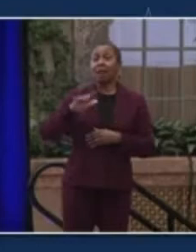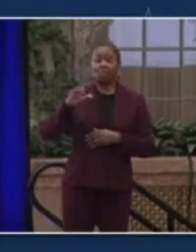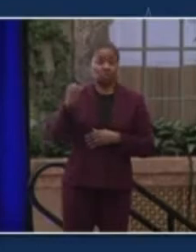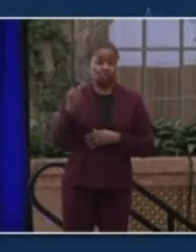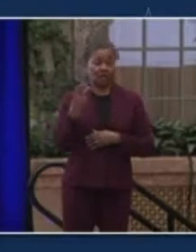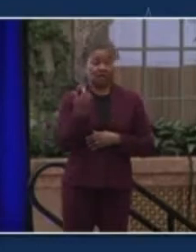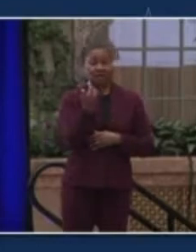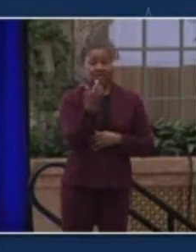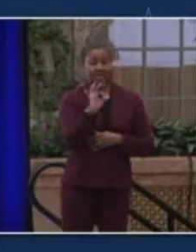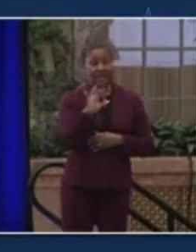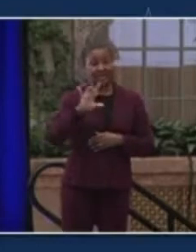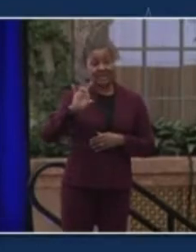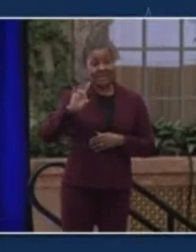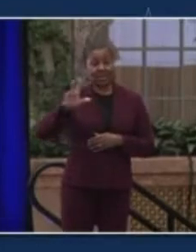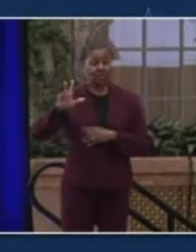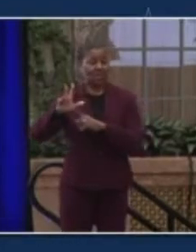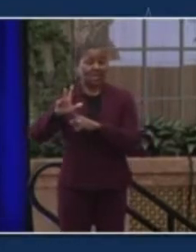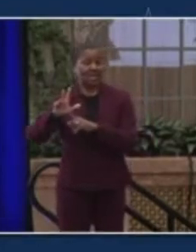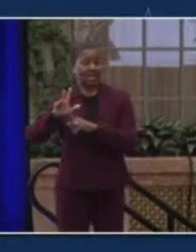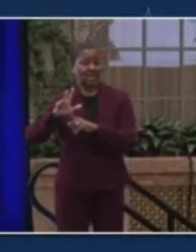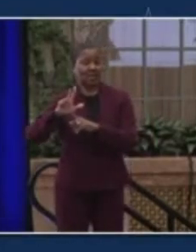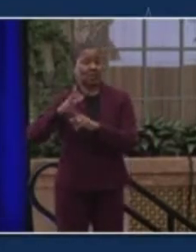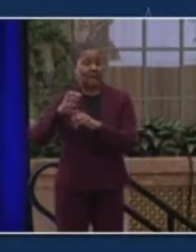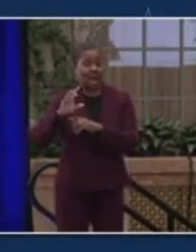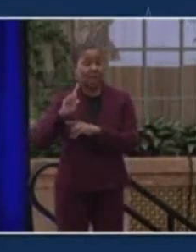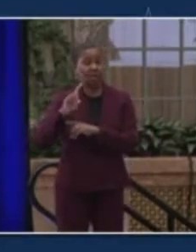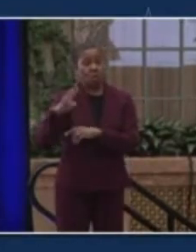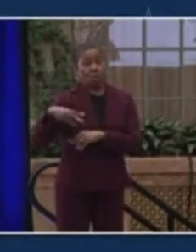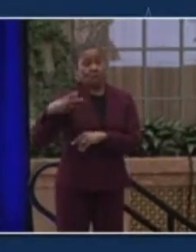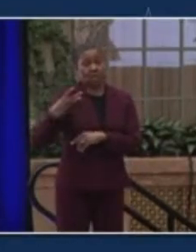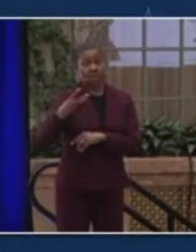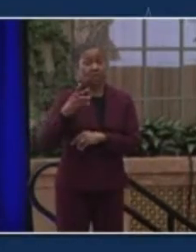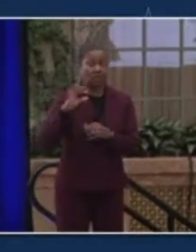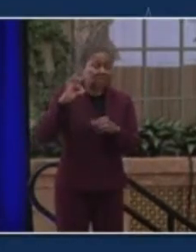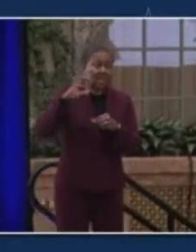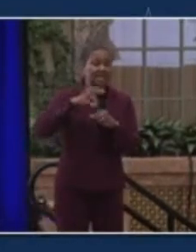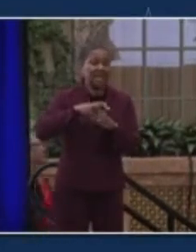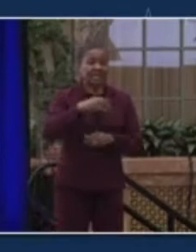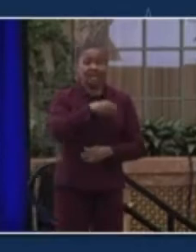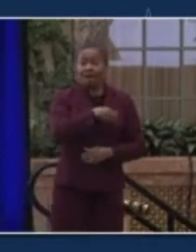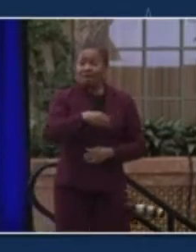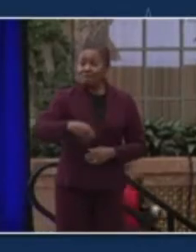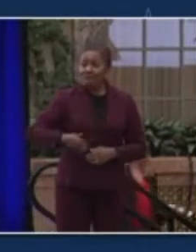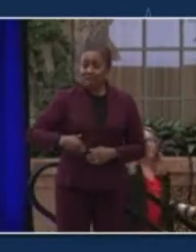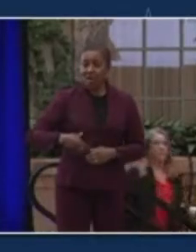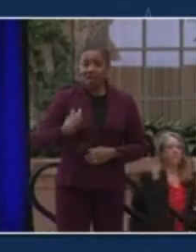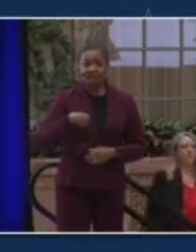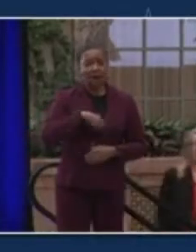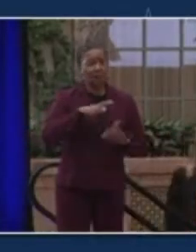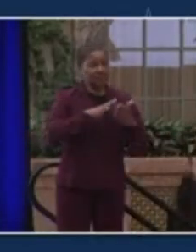April 12, 1983, when Harold Washington was elected mayor of our city.